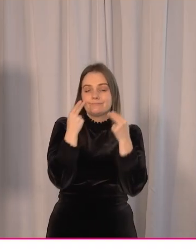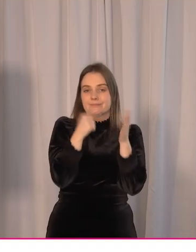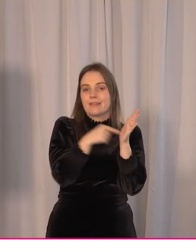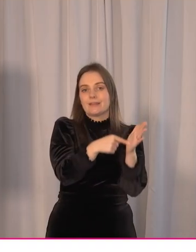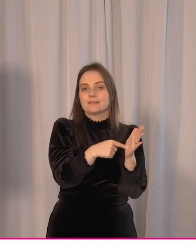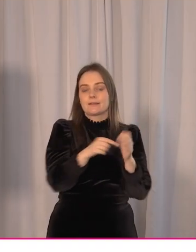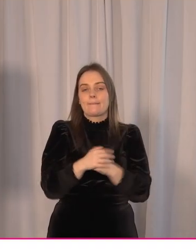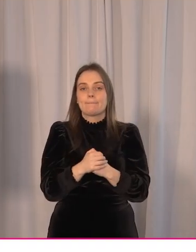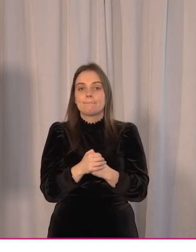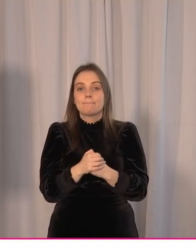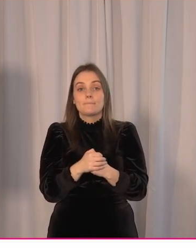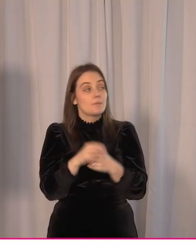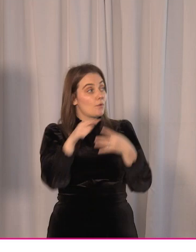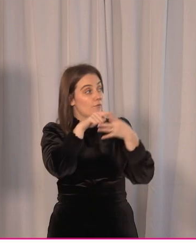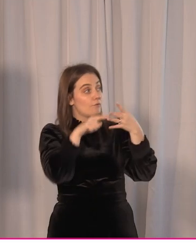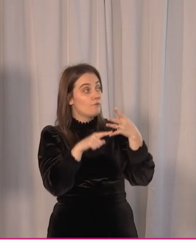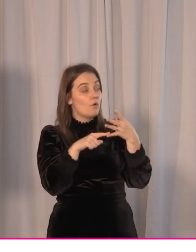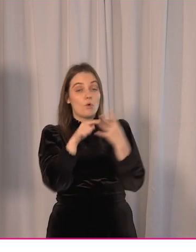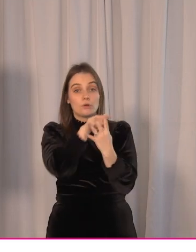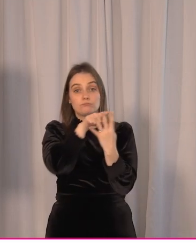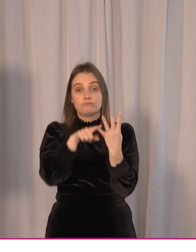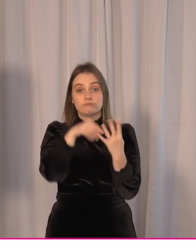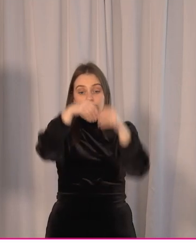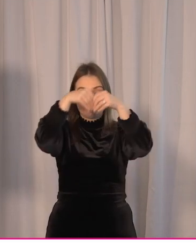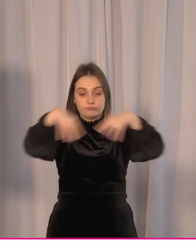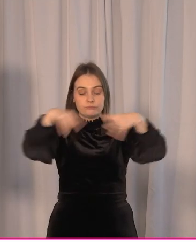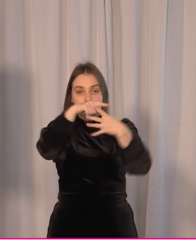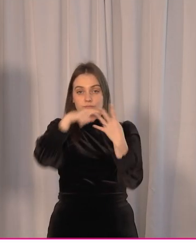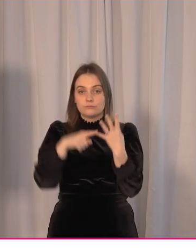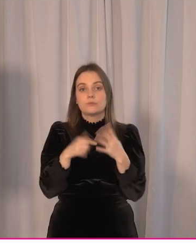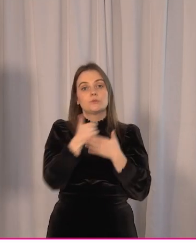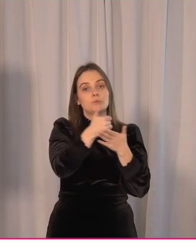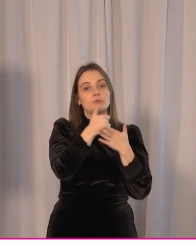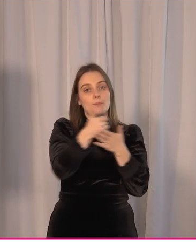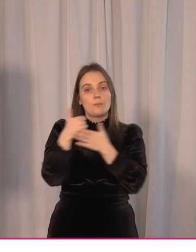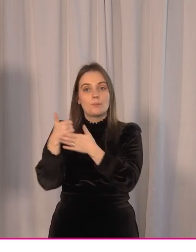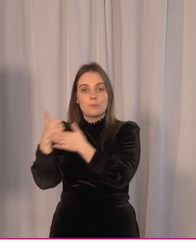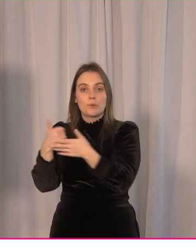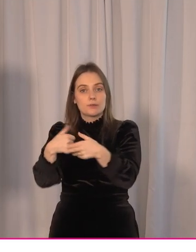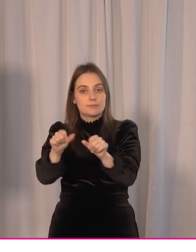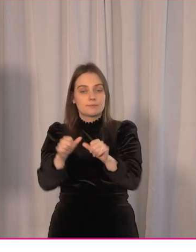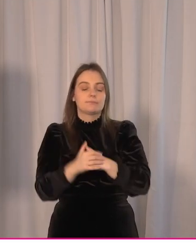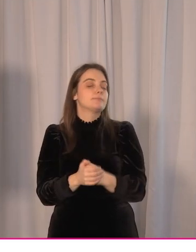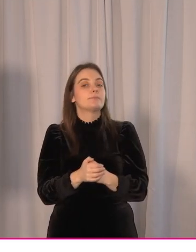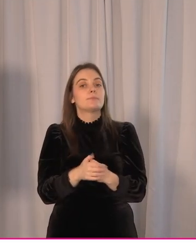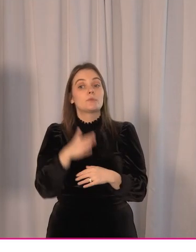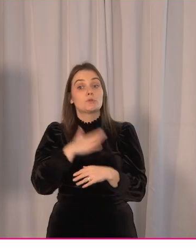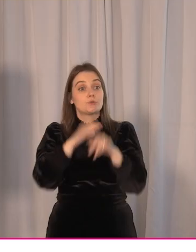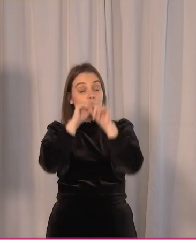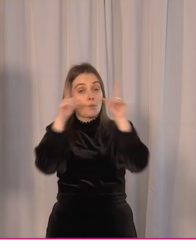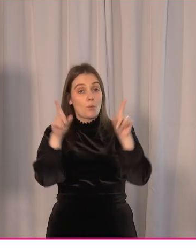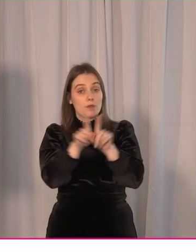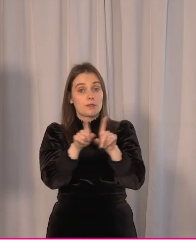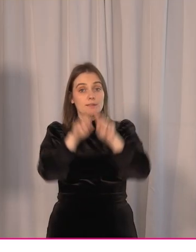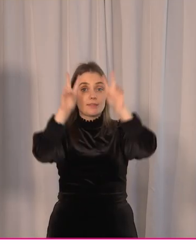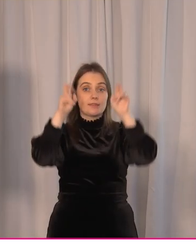can see there are 4 subgroups supporting the implementation as well. And maybe just to flag with regard to the theme